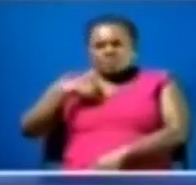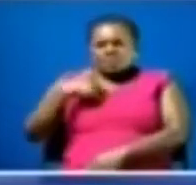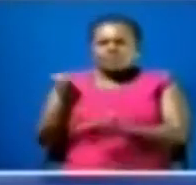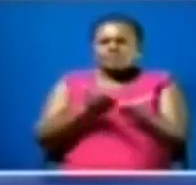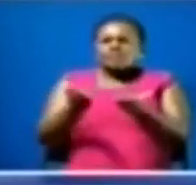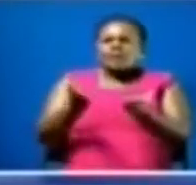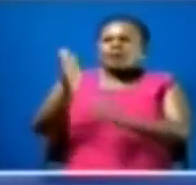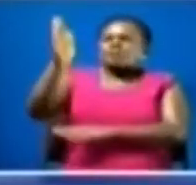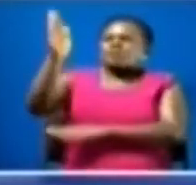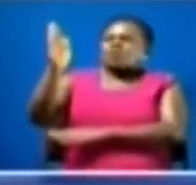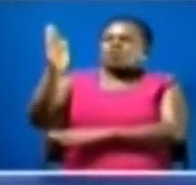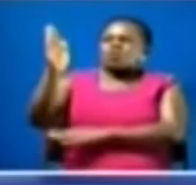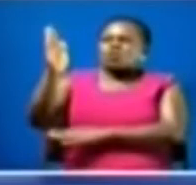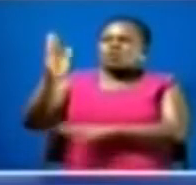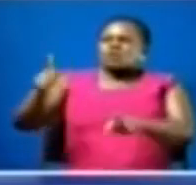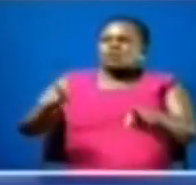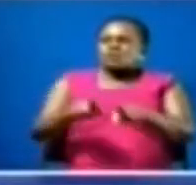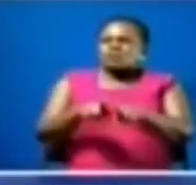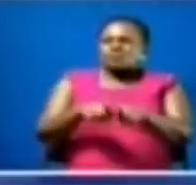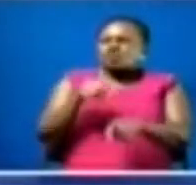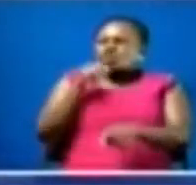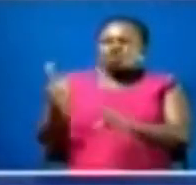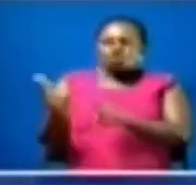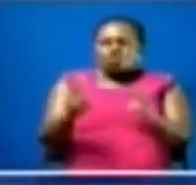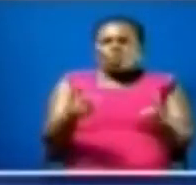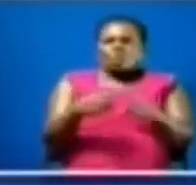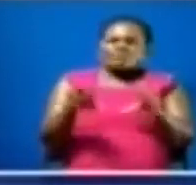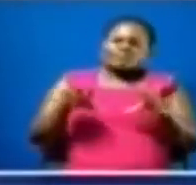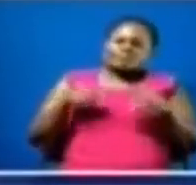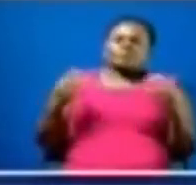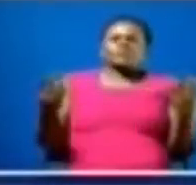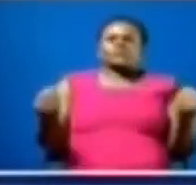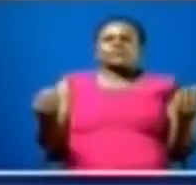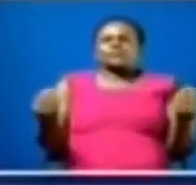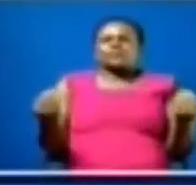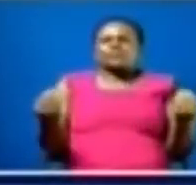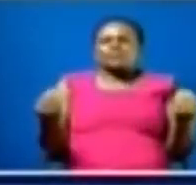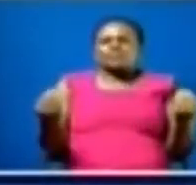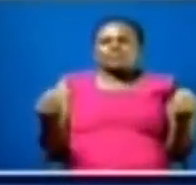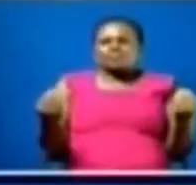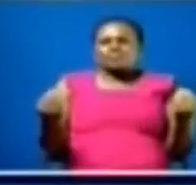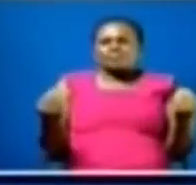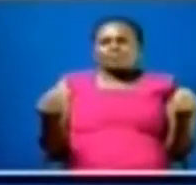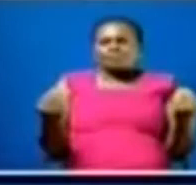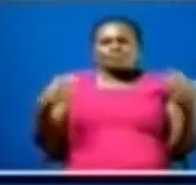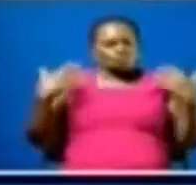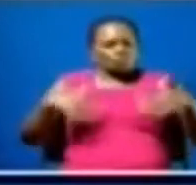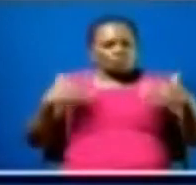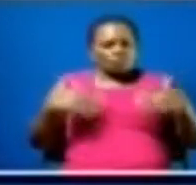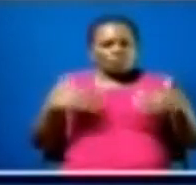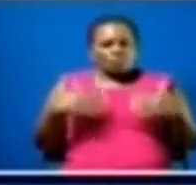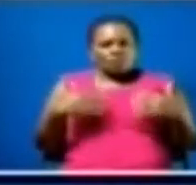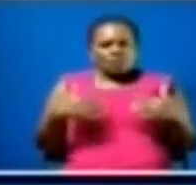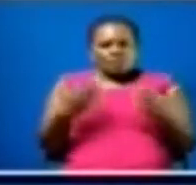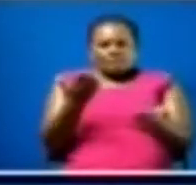work, and it's kind of, you know, it's not normal, but they take it easy. They take it easy. Yes. Well, that's amazing. So, in terms